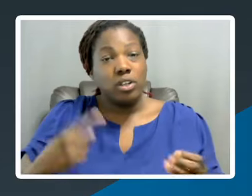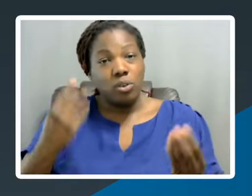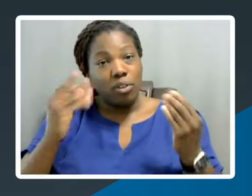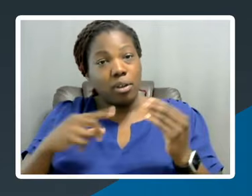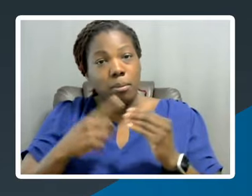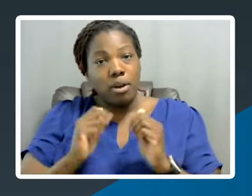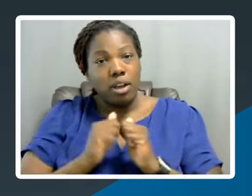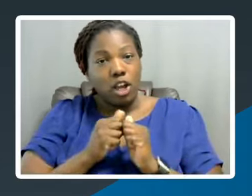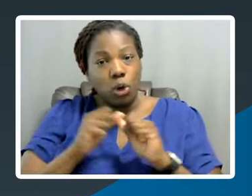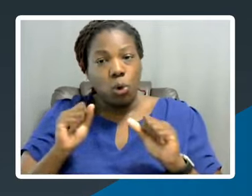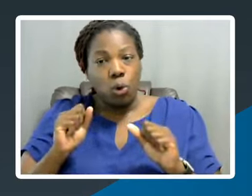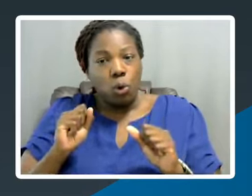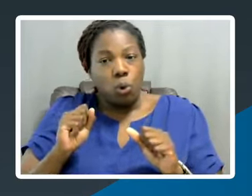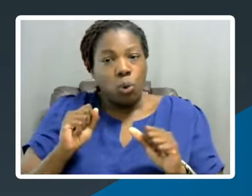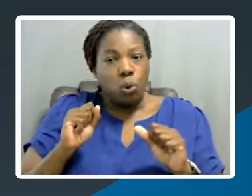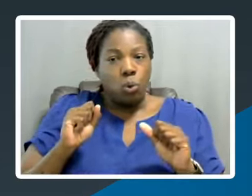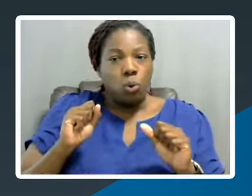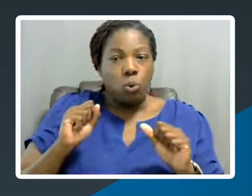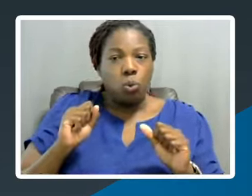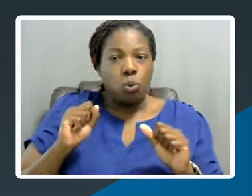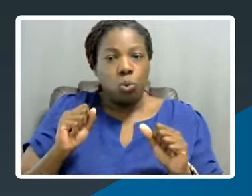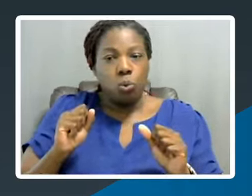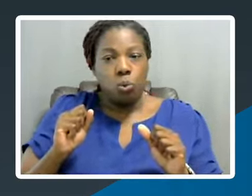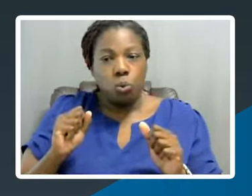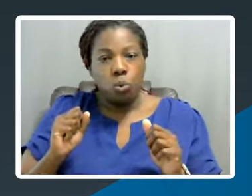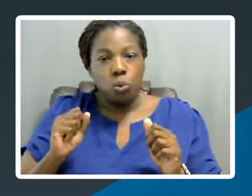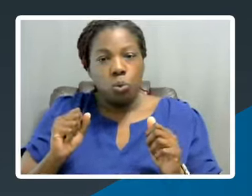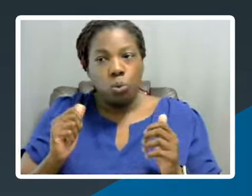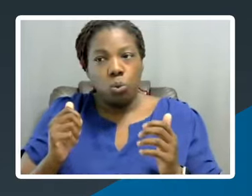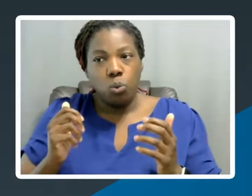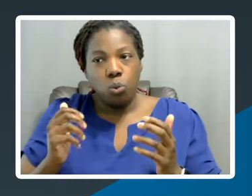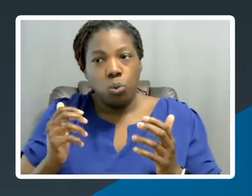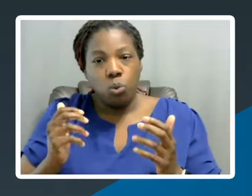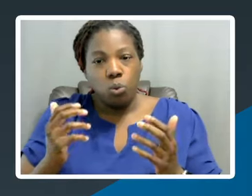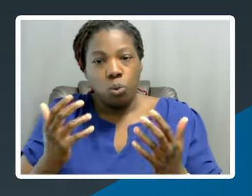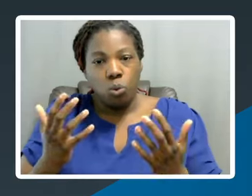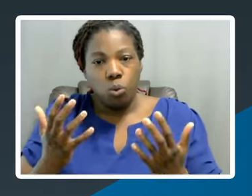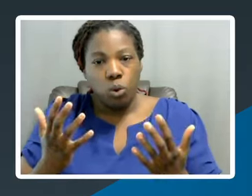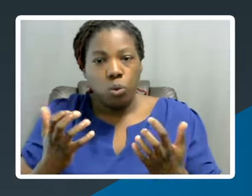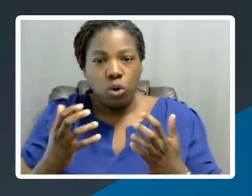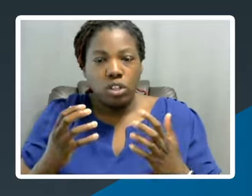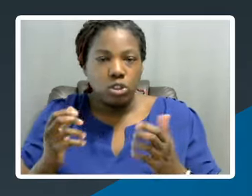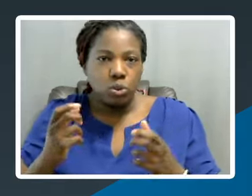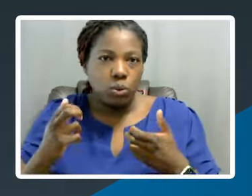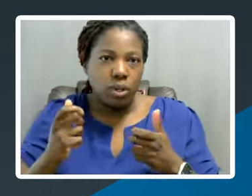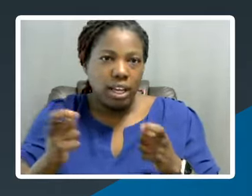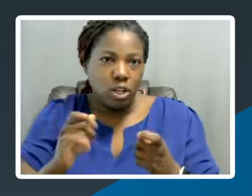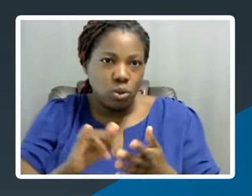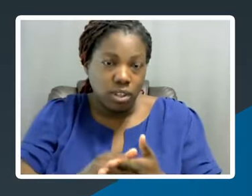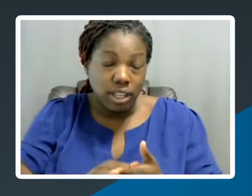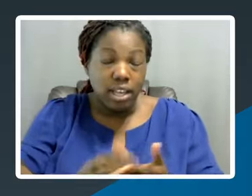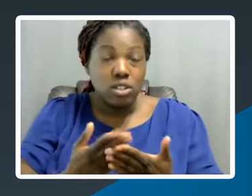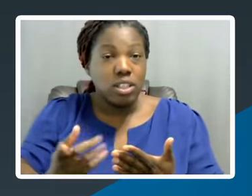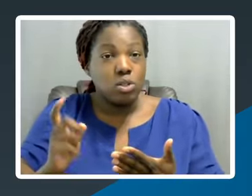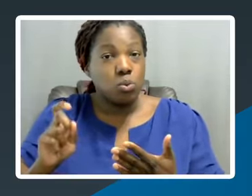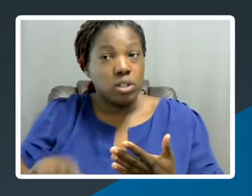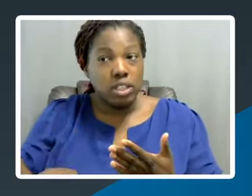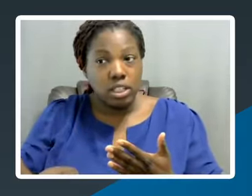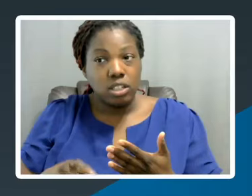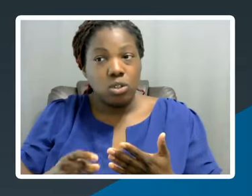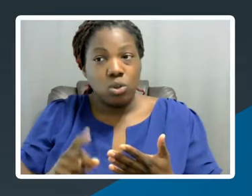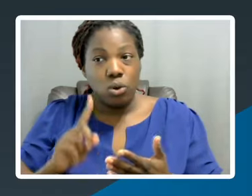about cheating, that we want to be dealing with. So maybe what we need to be asking are, what are some